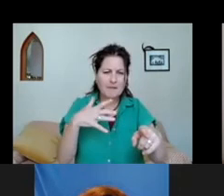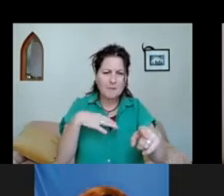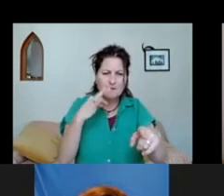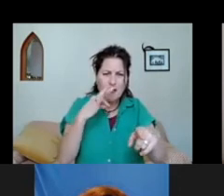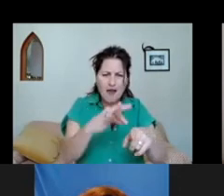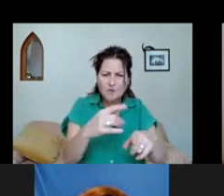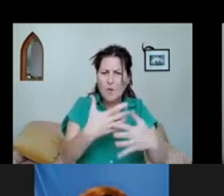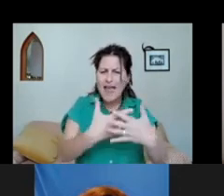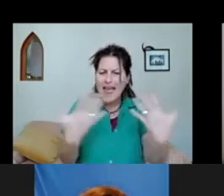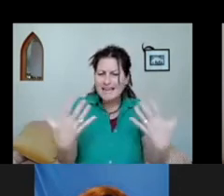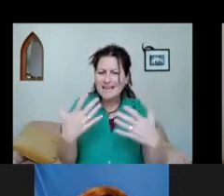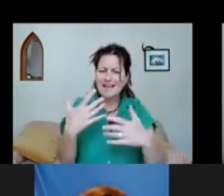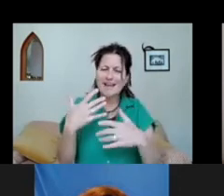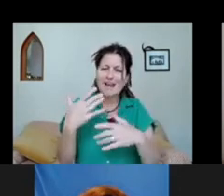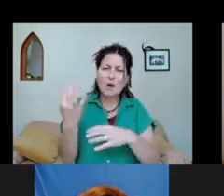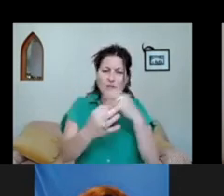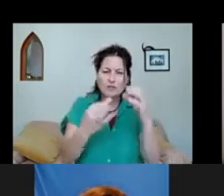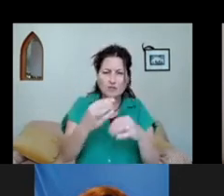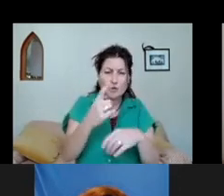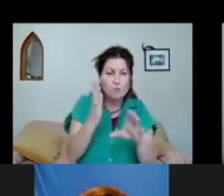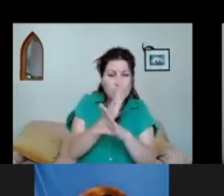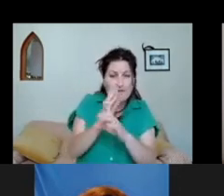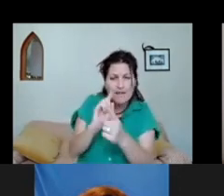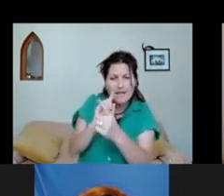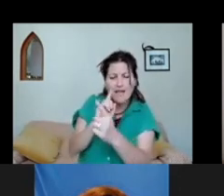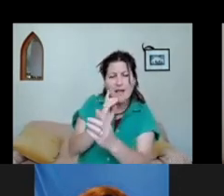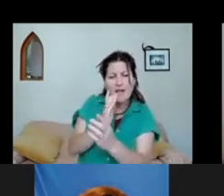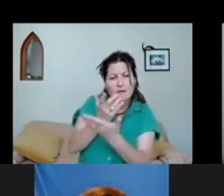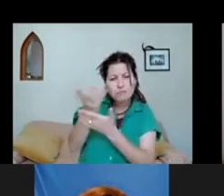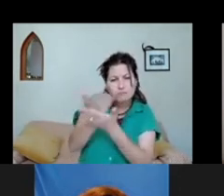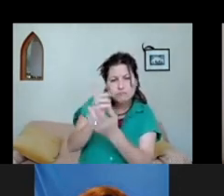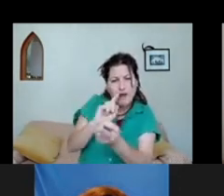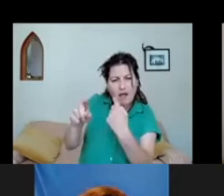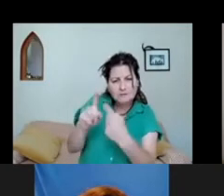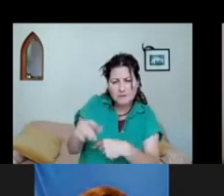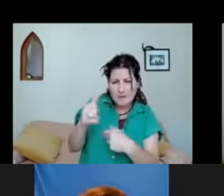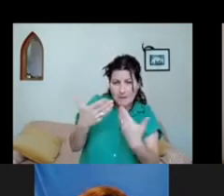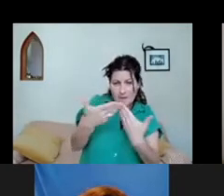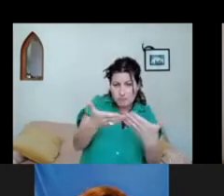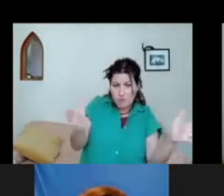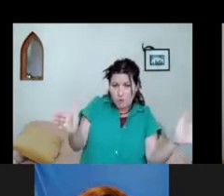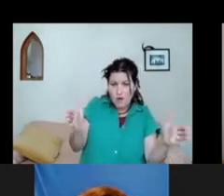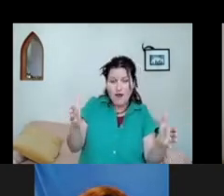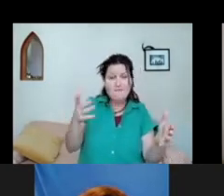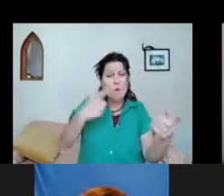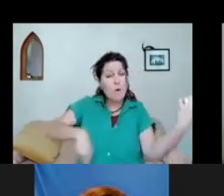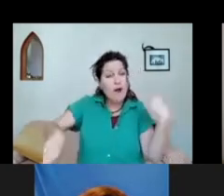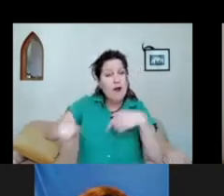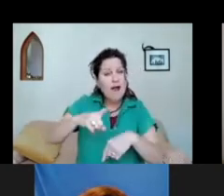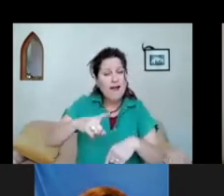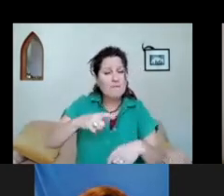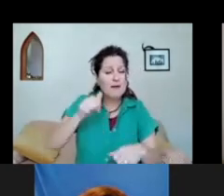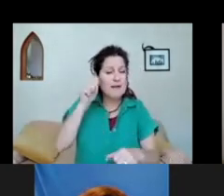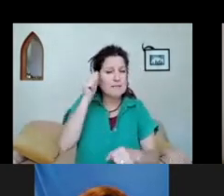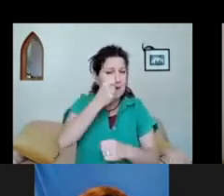If there was anything that you felt might have a broader resonance, so you might want to bring that up. There was just a question on